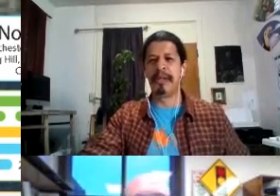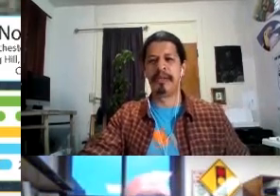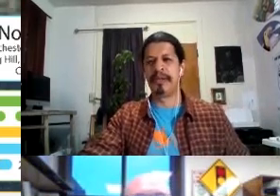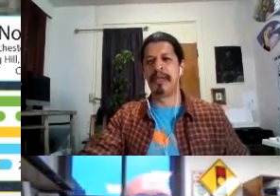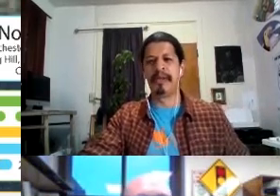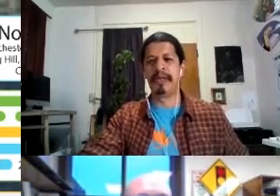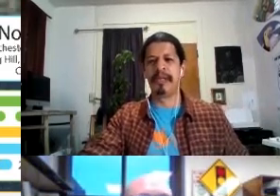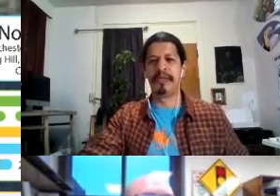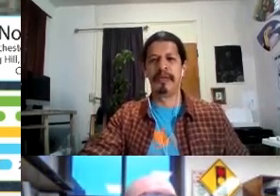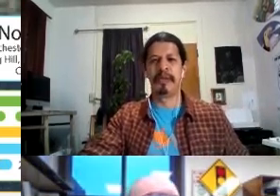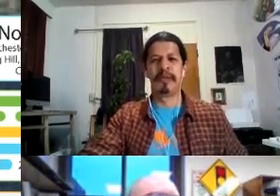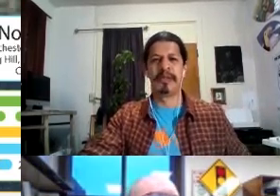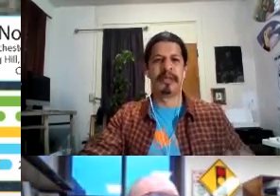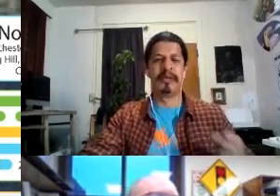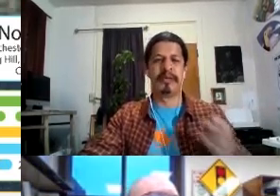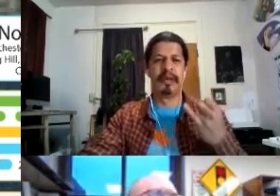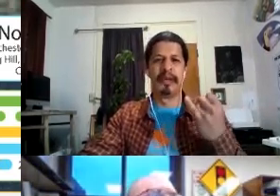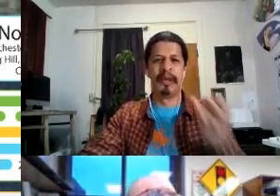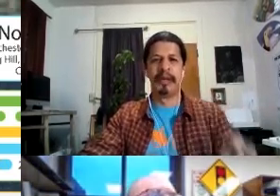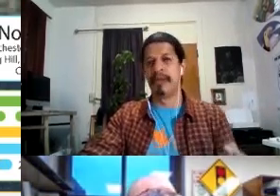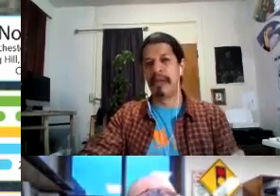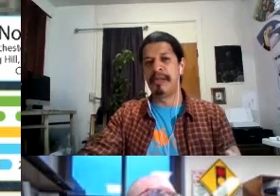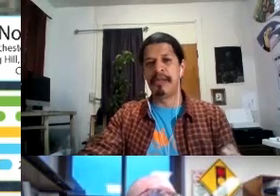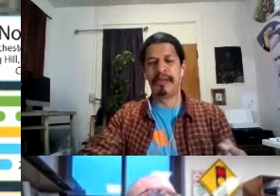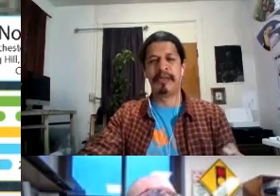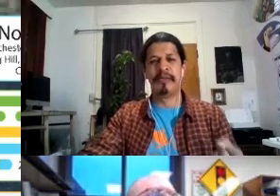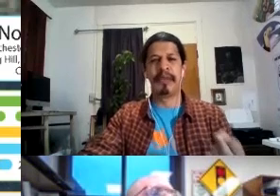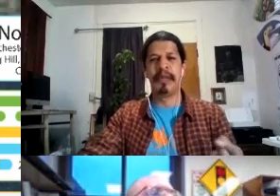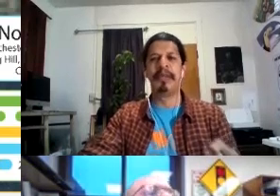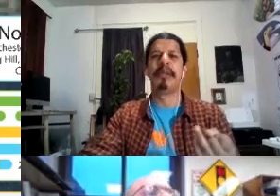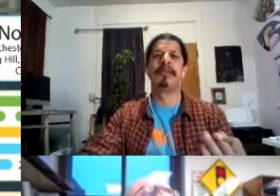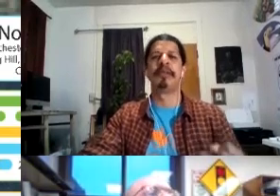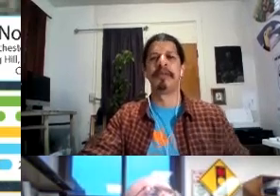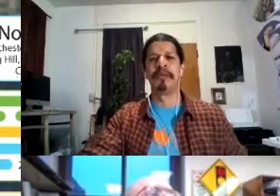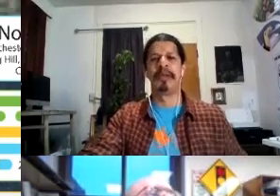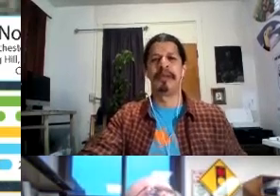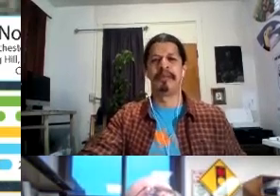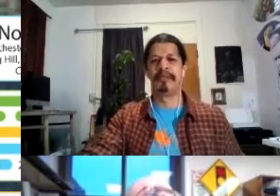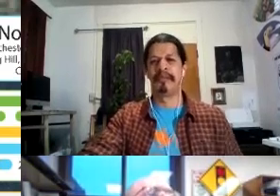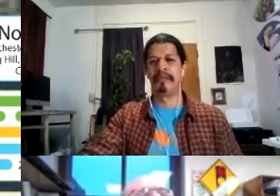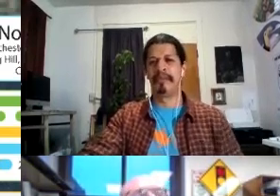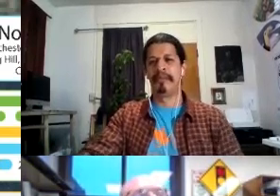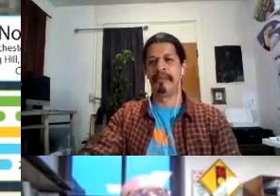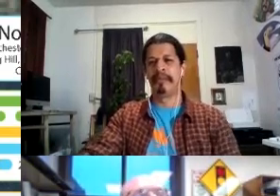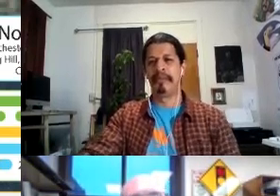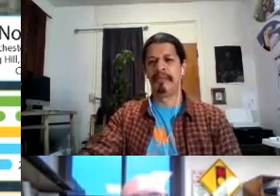chat and just letting everybody else know that we'll send you the answers at some point via email and also the survey.